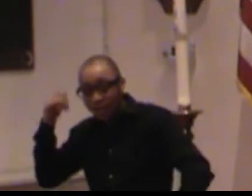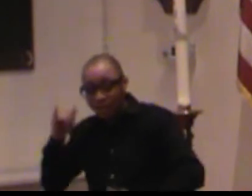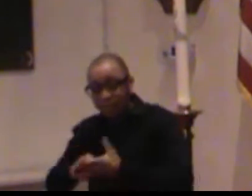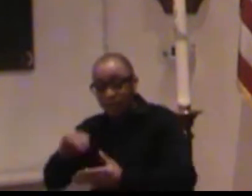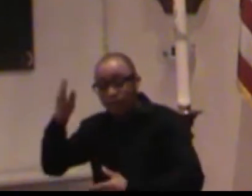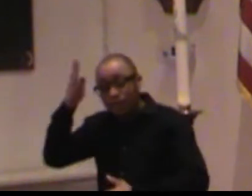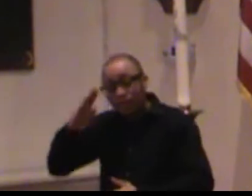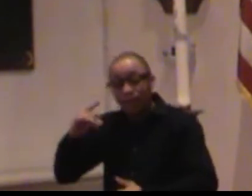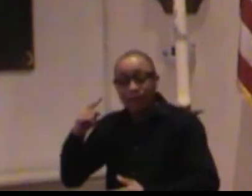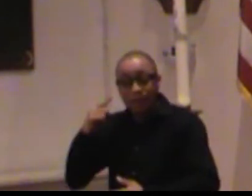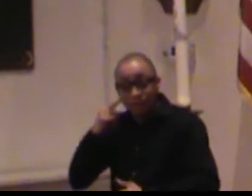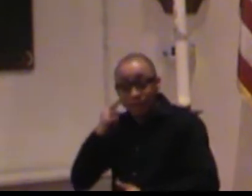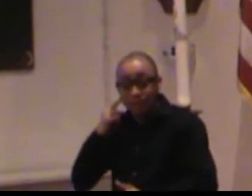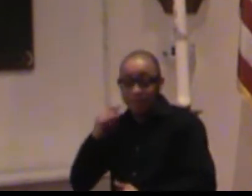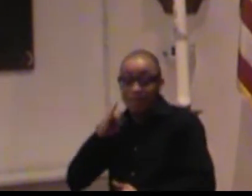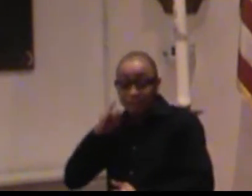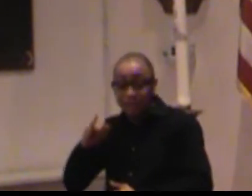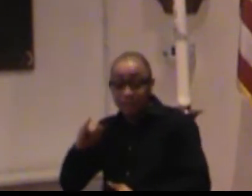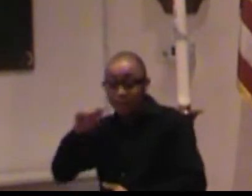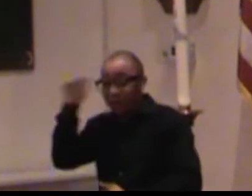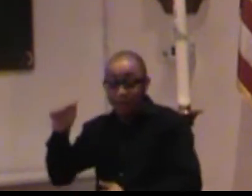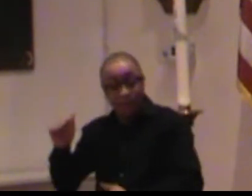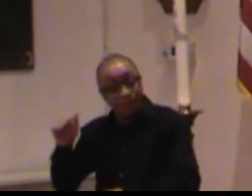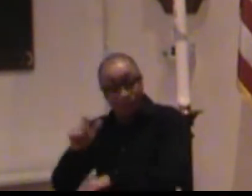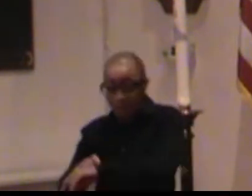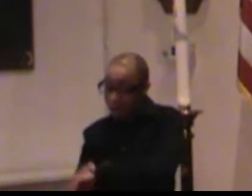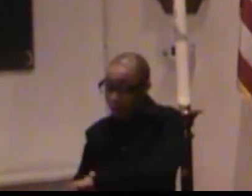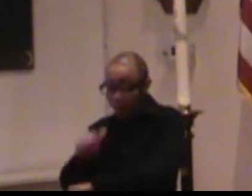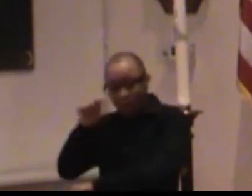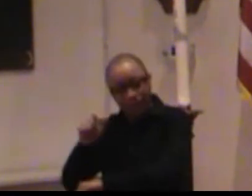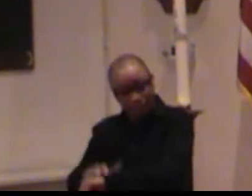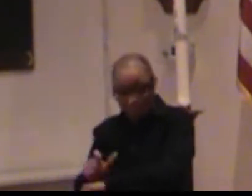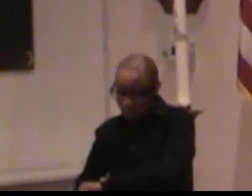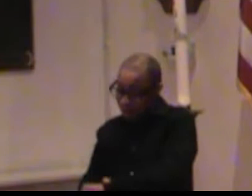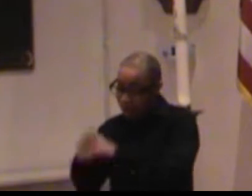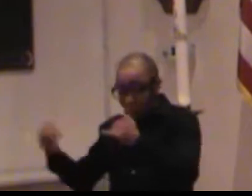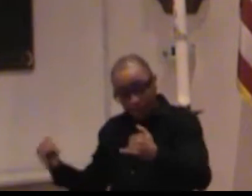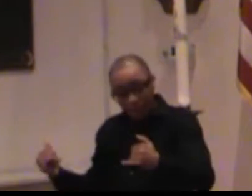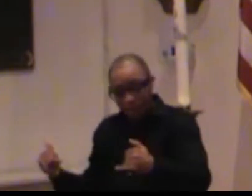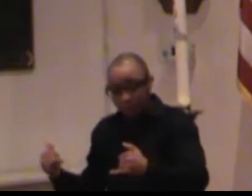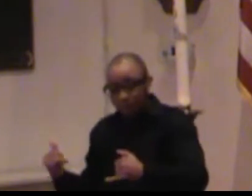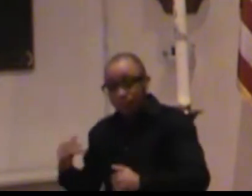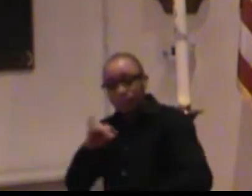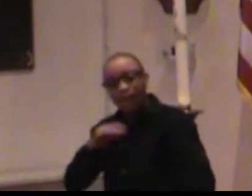up at any moment now. Any moment now, any moment now, any moment now.